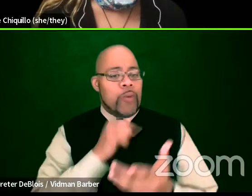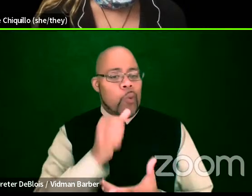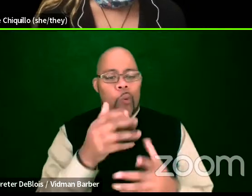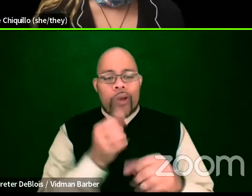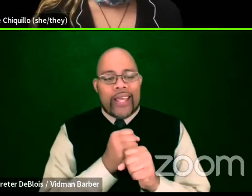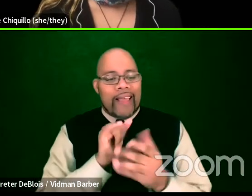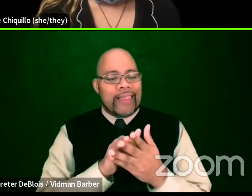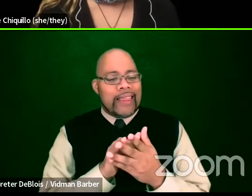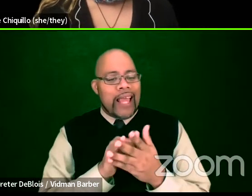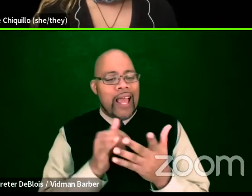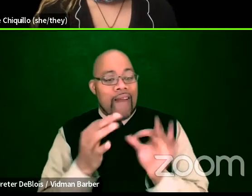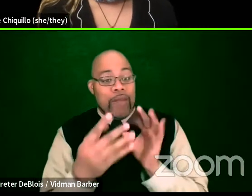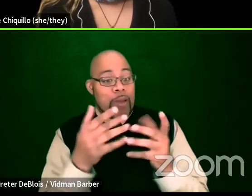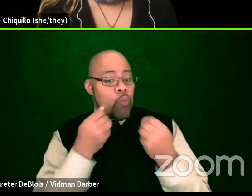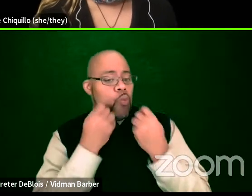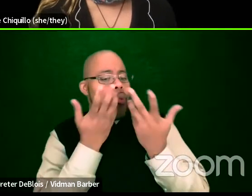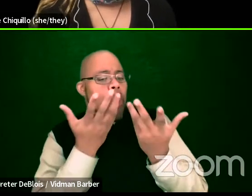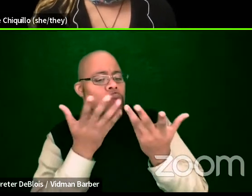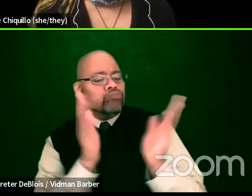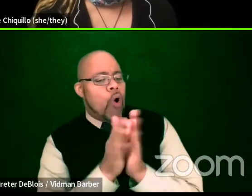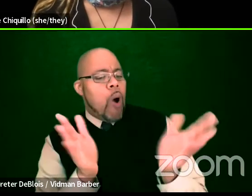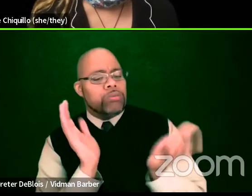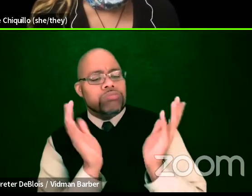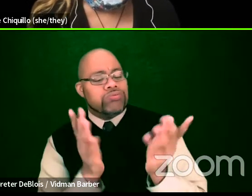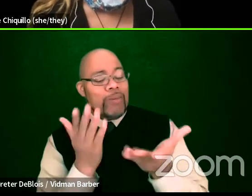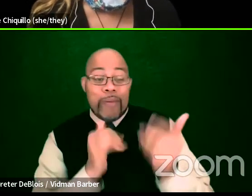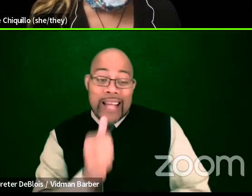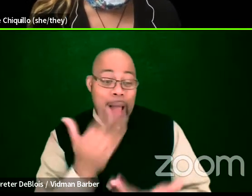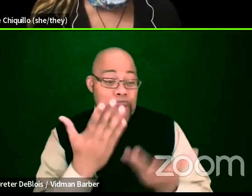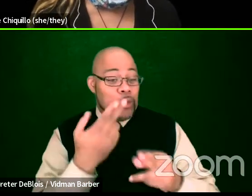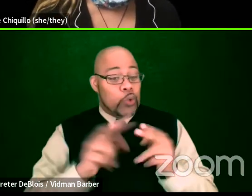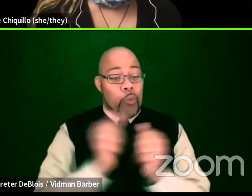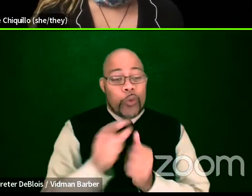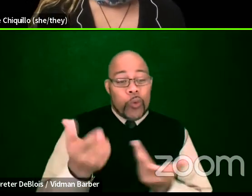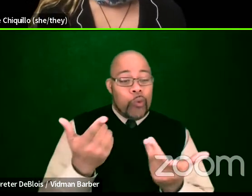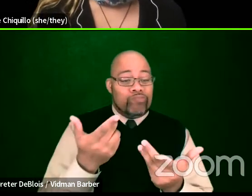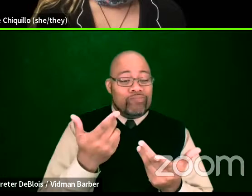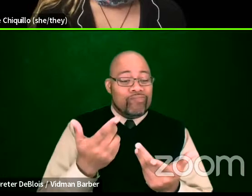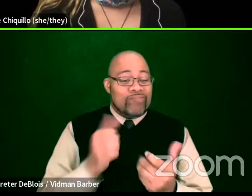this type of feedback that you want, or the questions, and they might be short with you. But